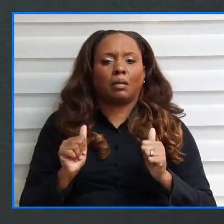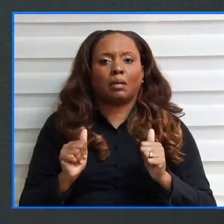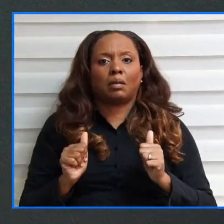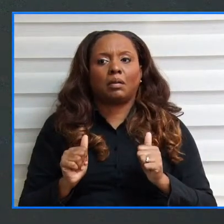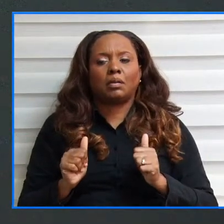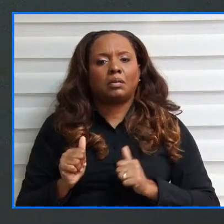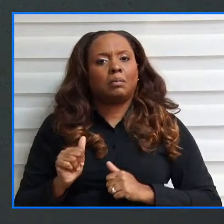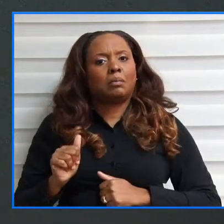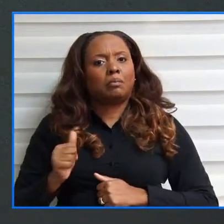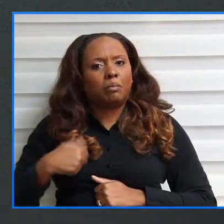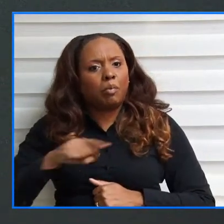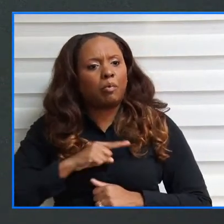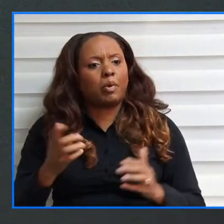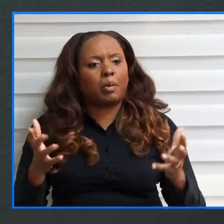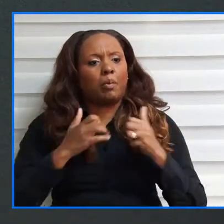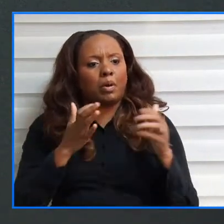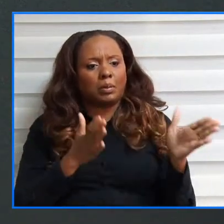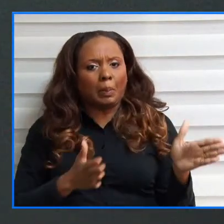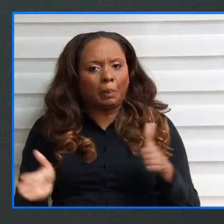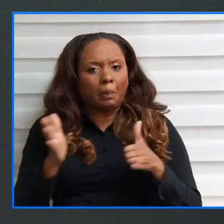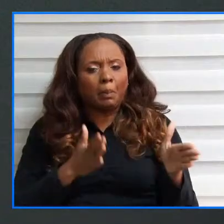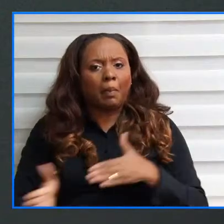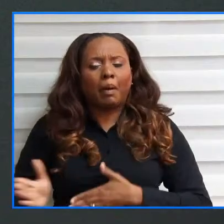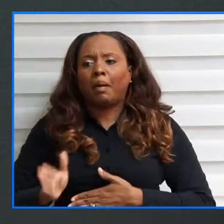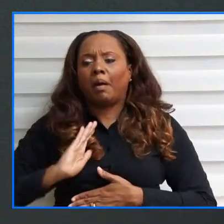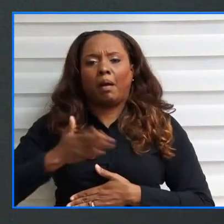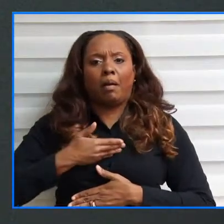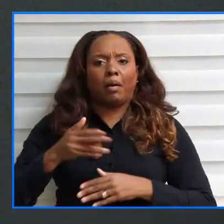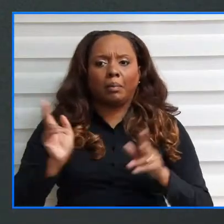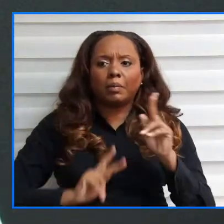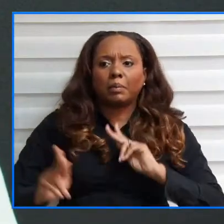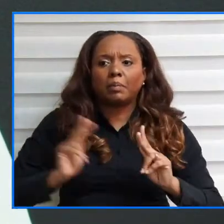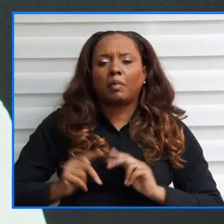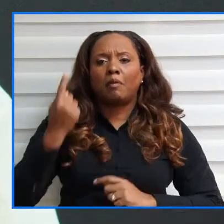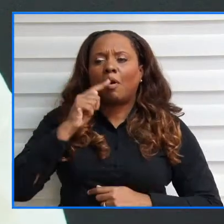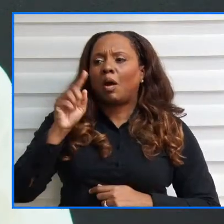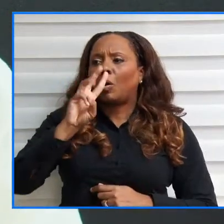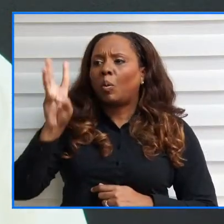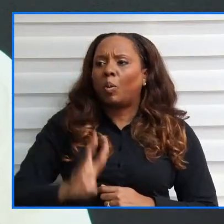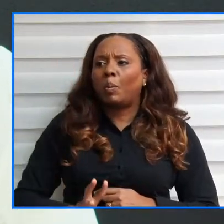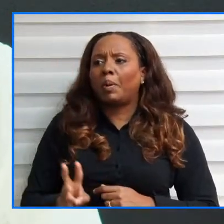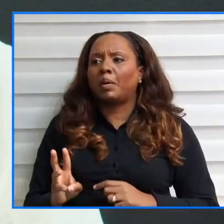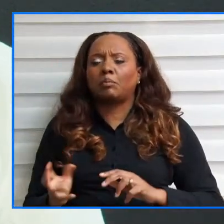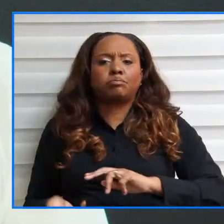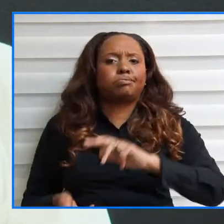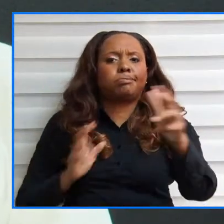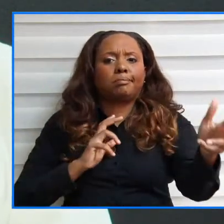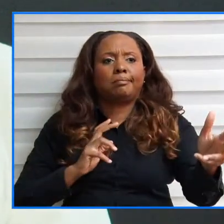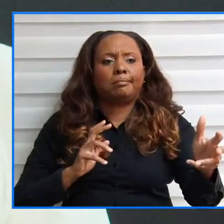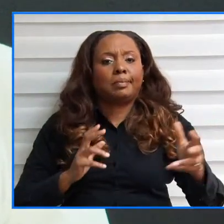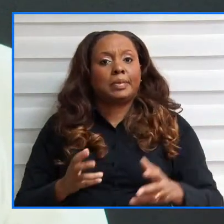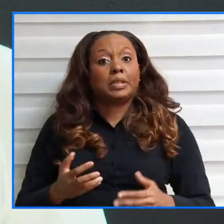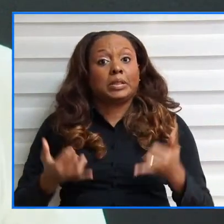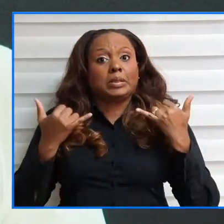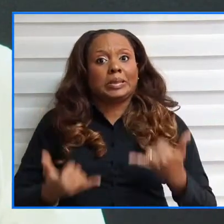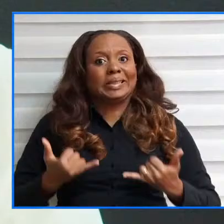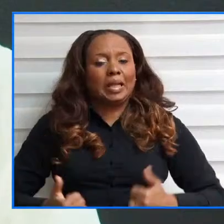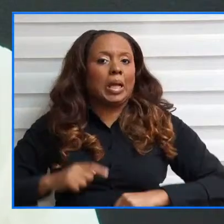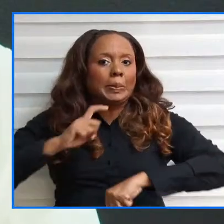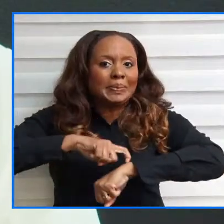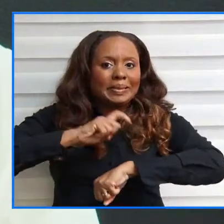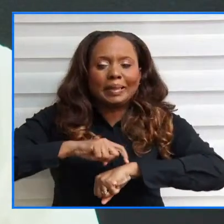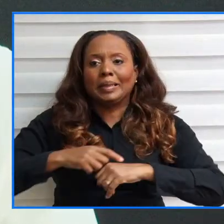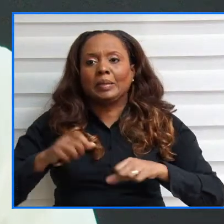our citizens for the worst ravages of the climate crisis is literally upon us now, and the urgency is